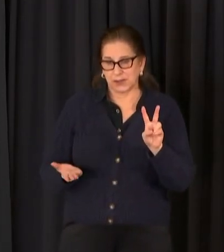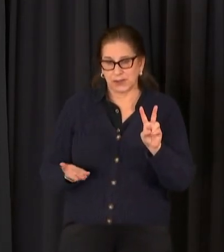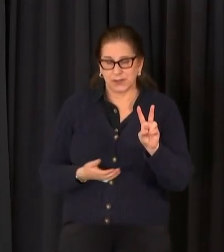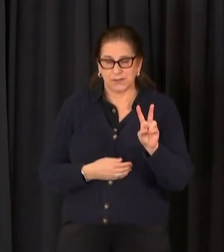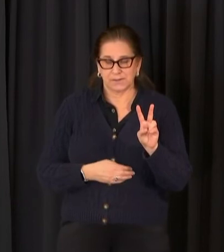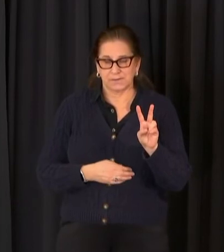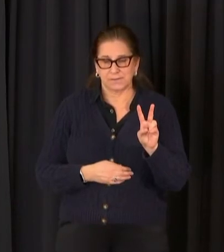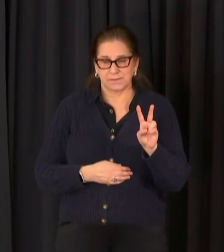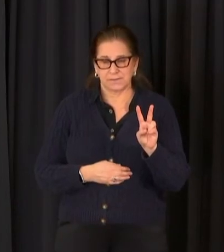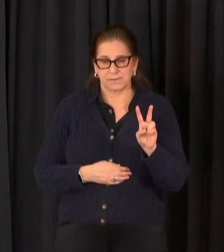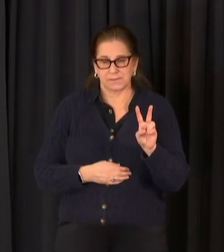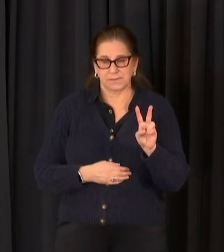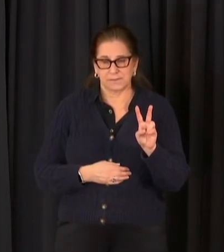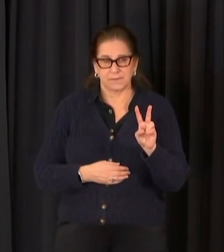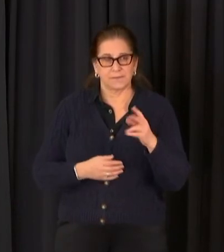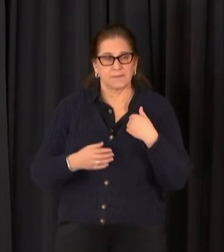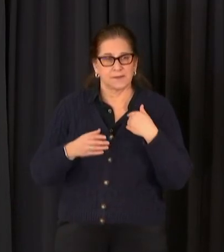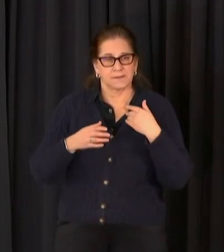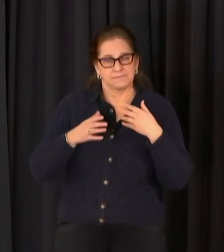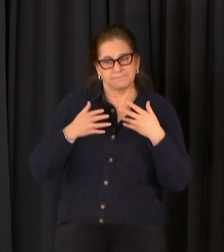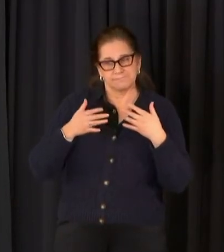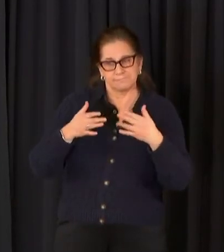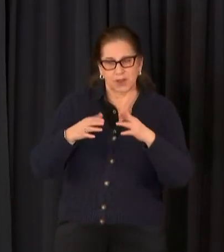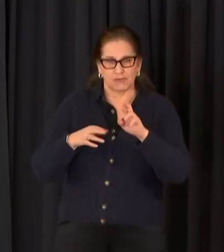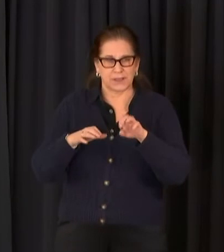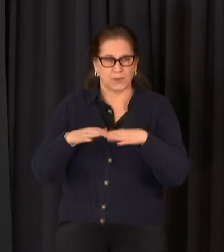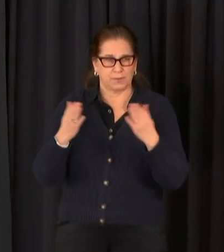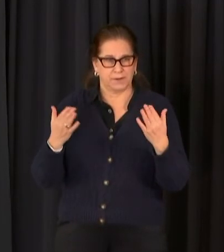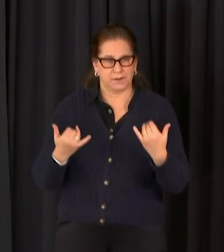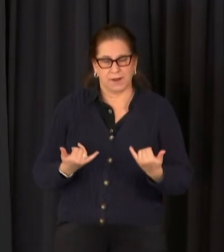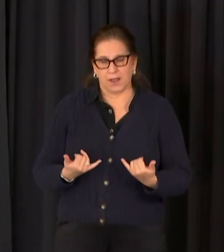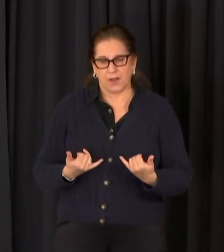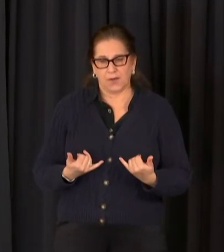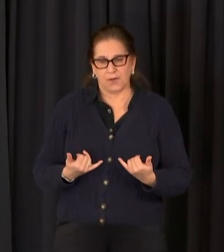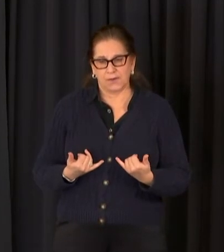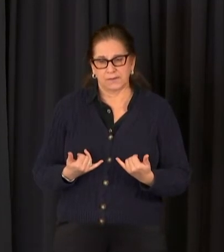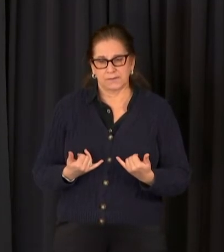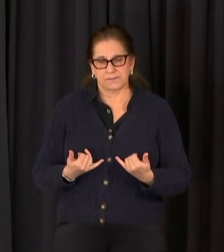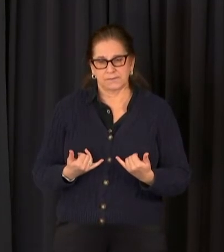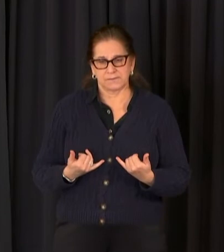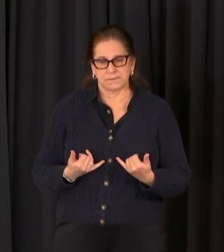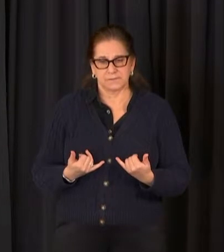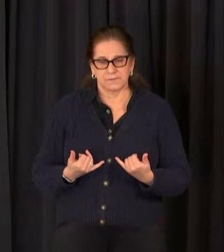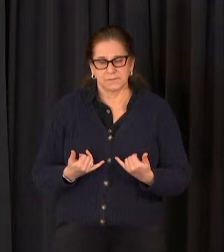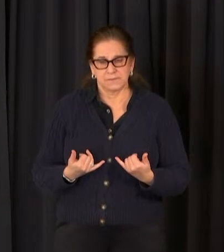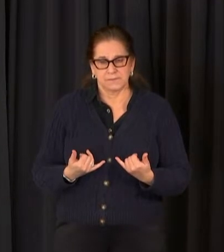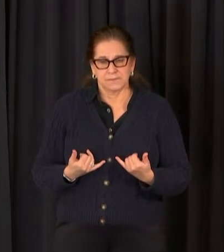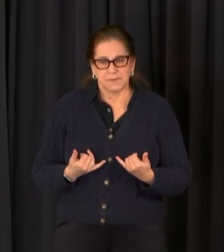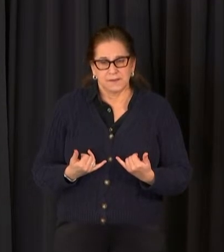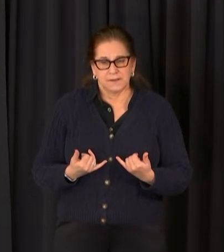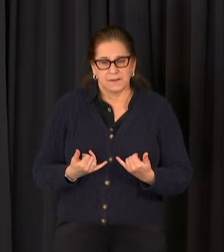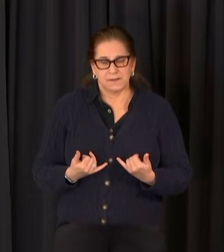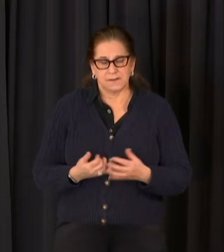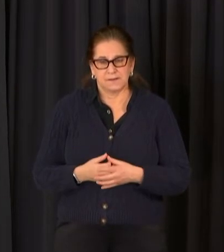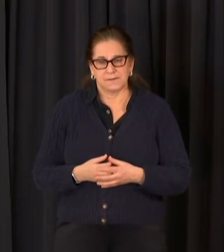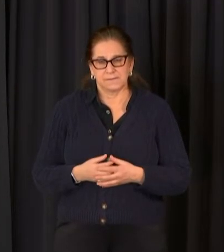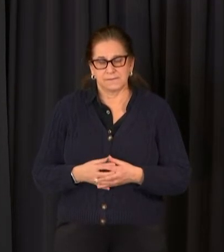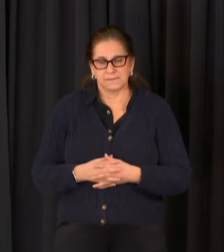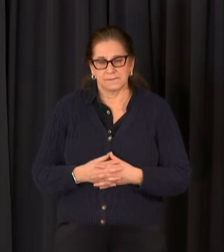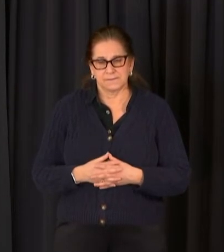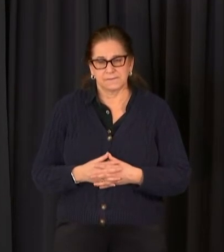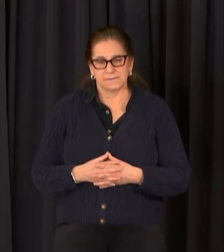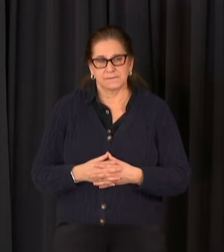the reopening process. Has there been any conversation in regards to maybe having a